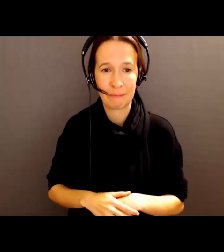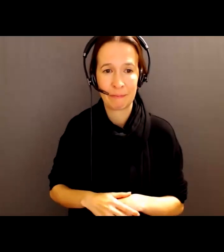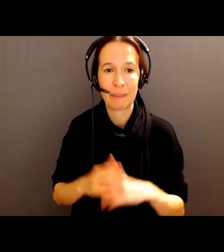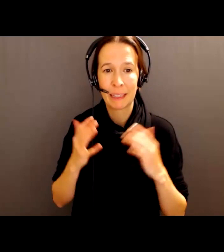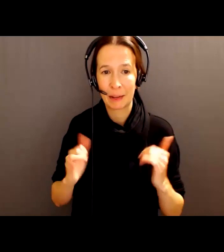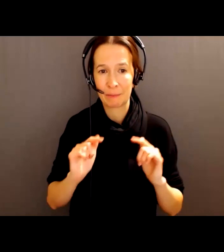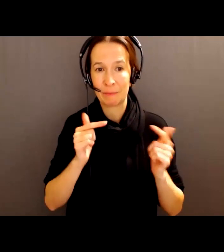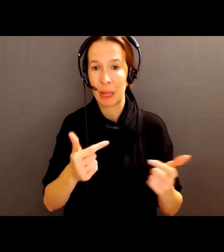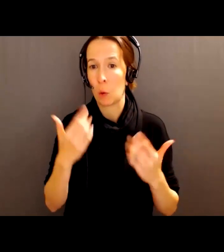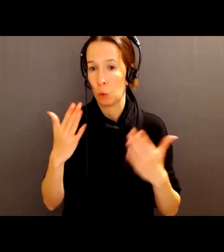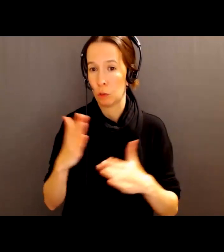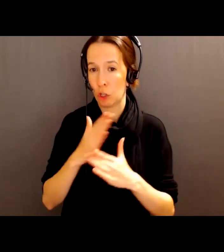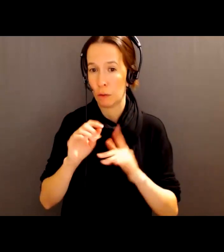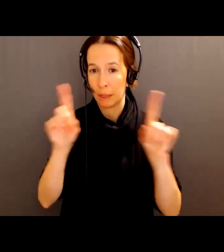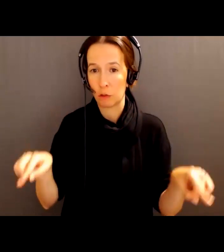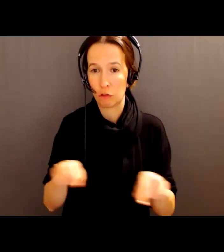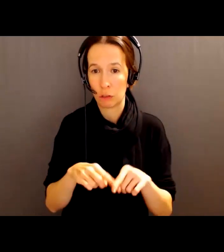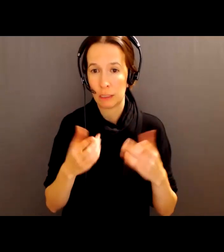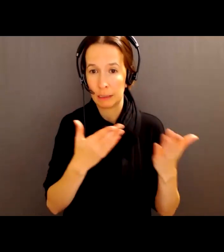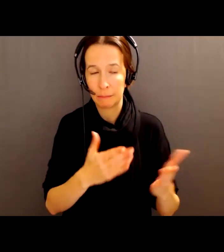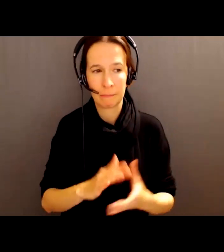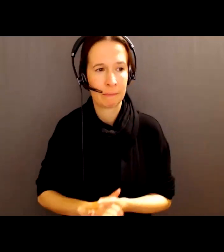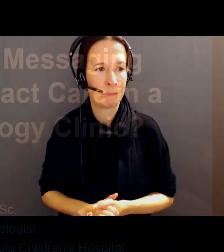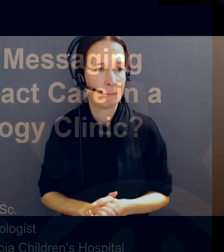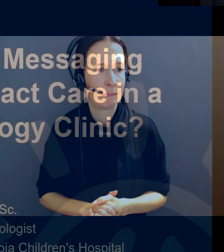my screen here.